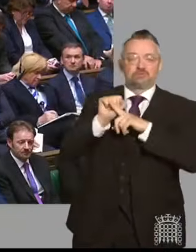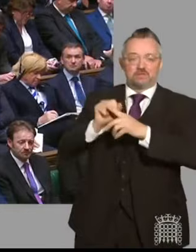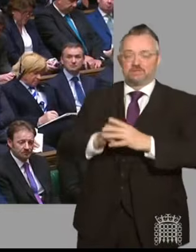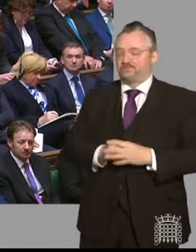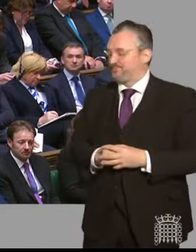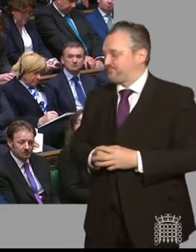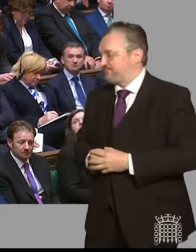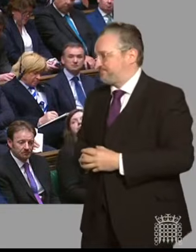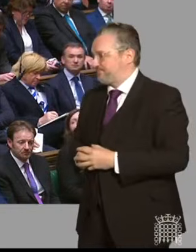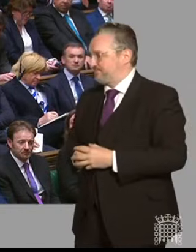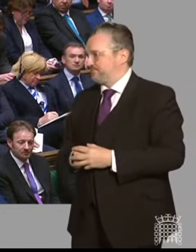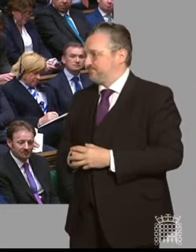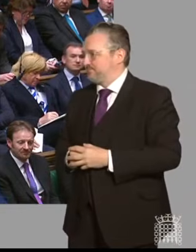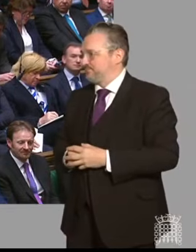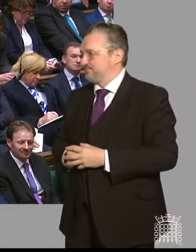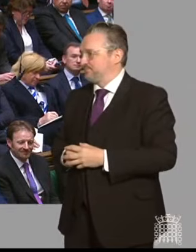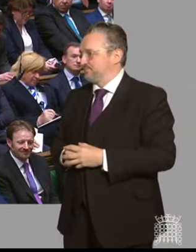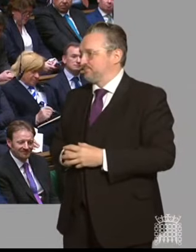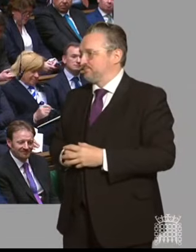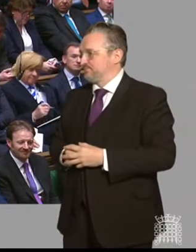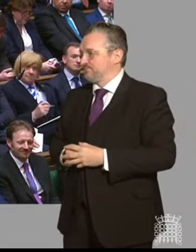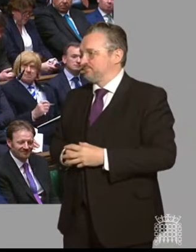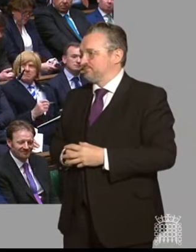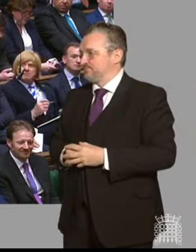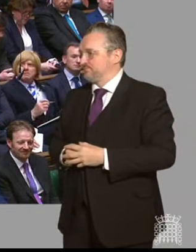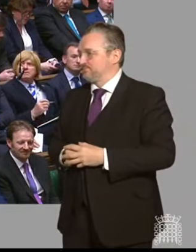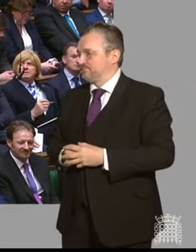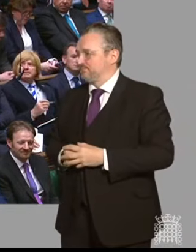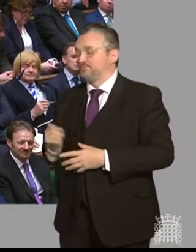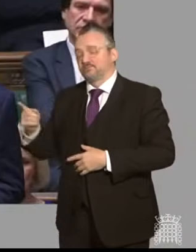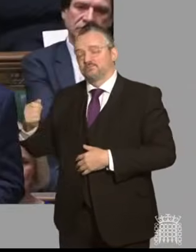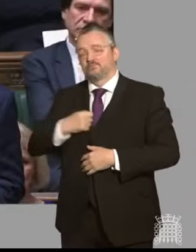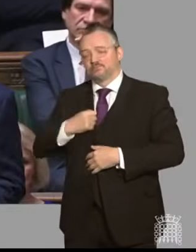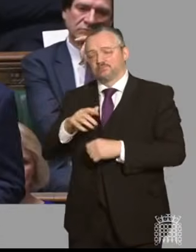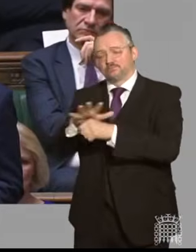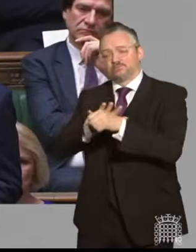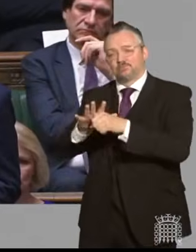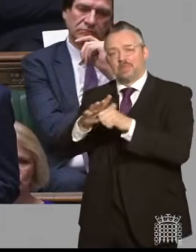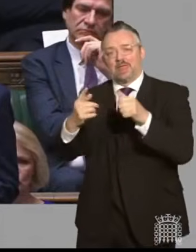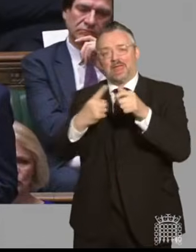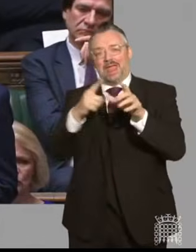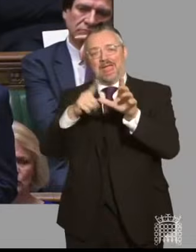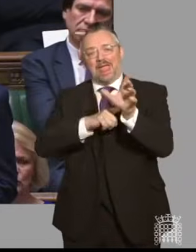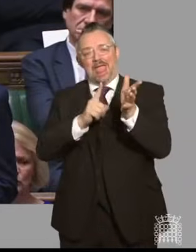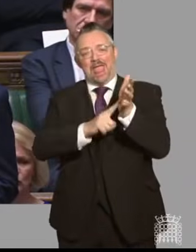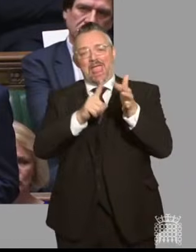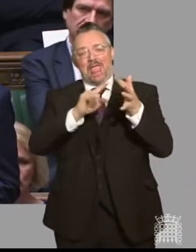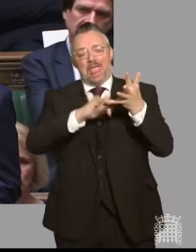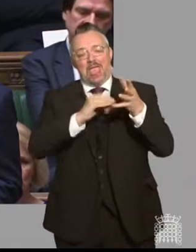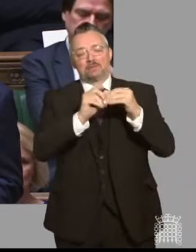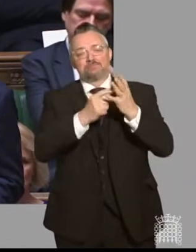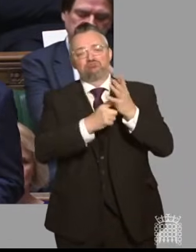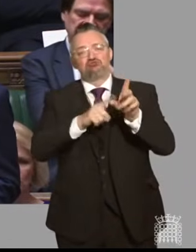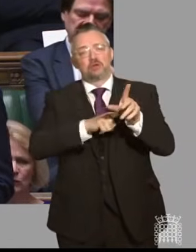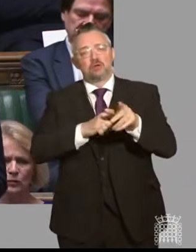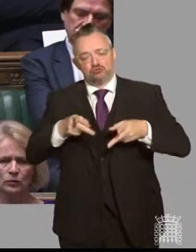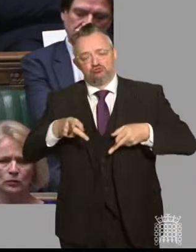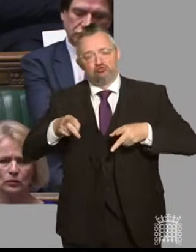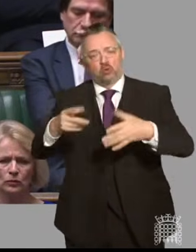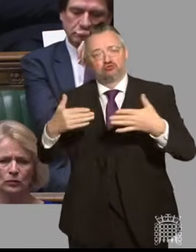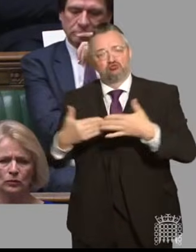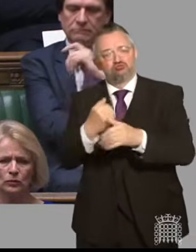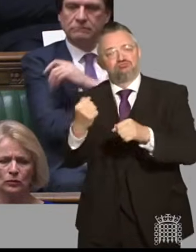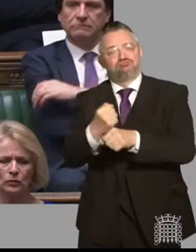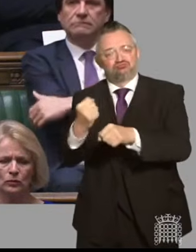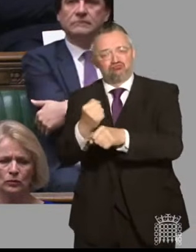of Aylesbury are new link roads to cut congestion. Money from the cancelled part of HS2 is meant to be paying towards them. That's